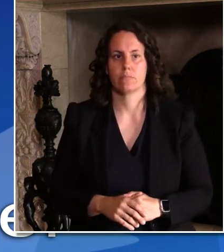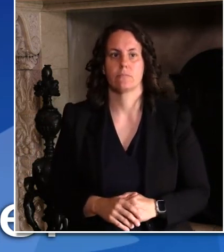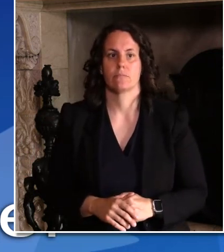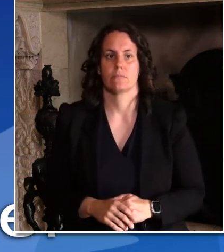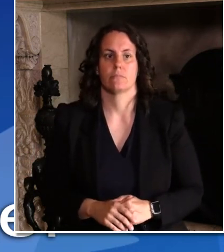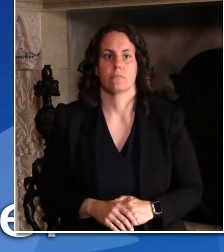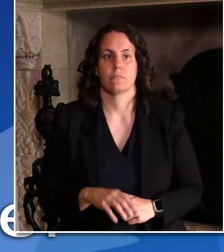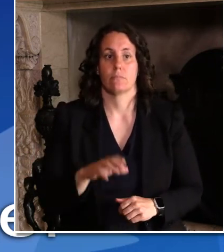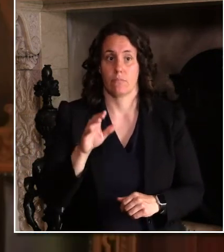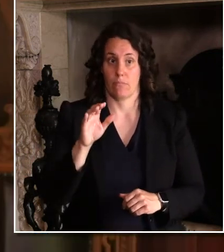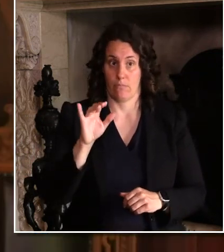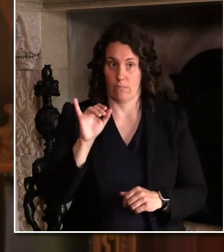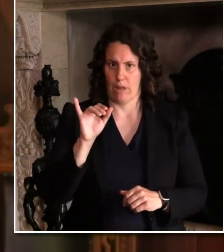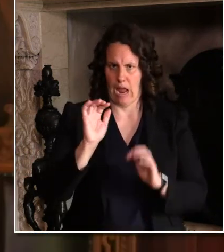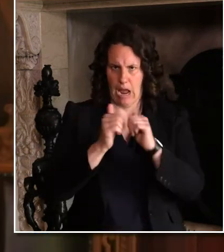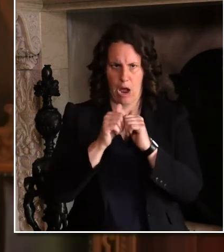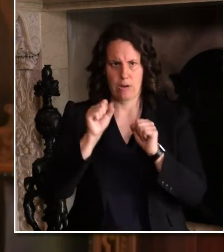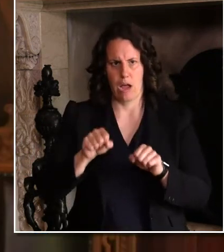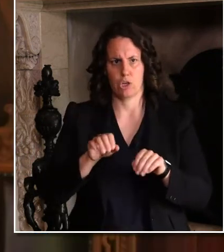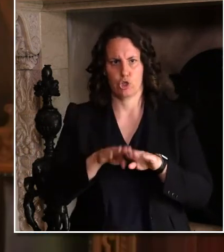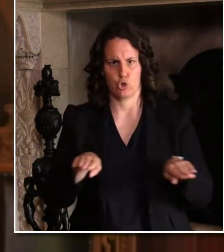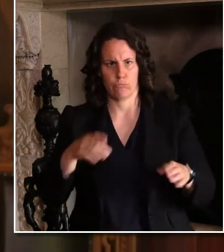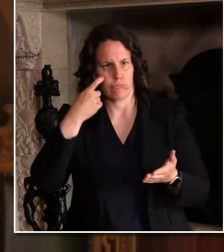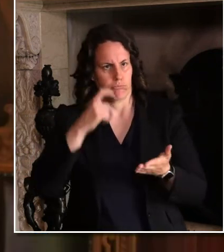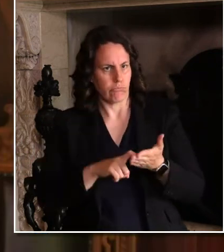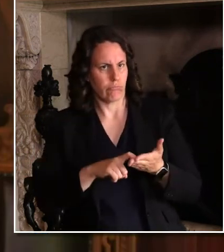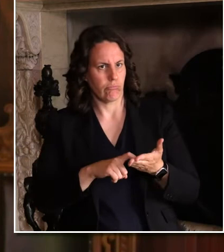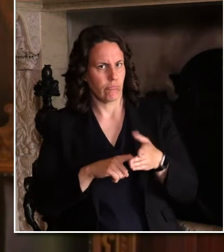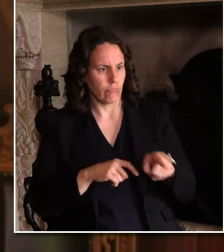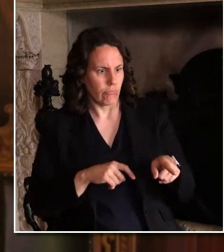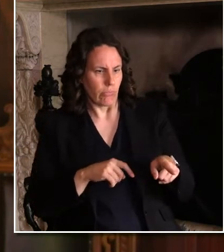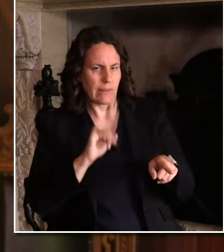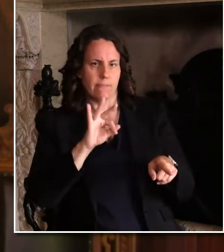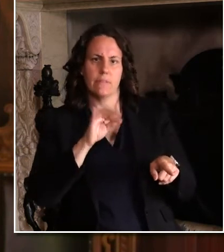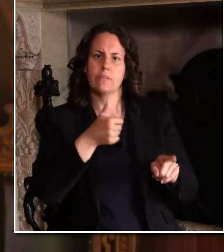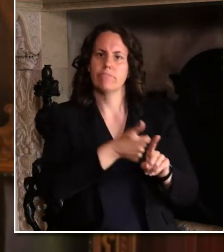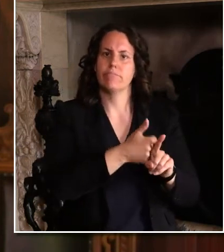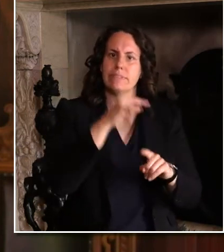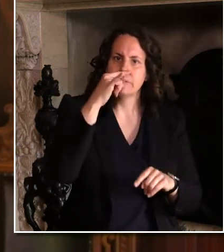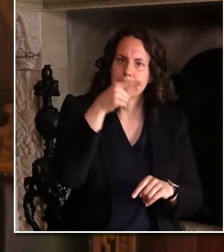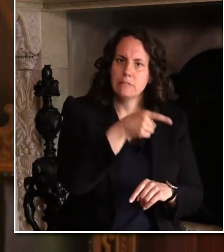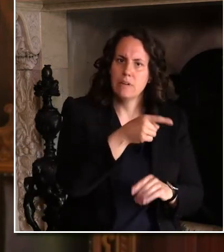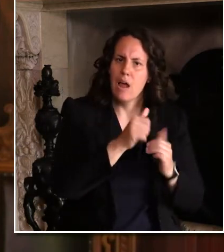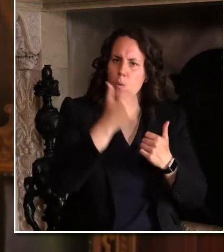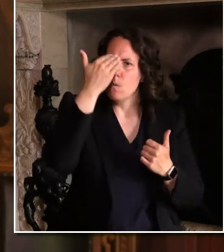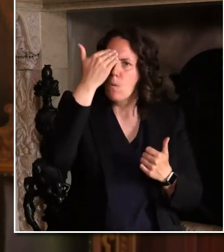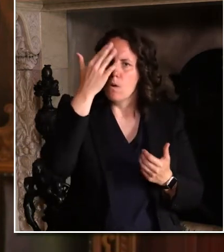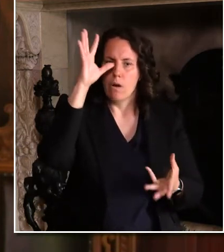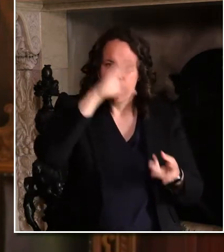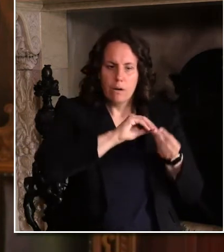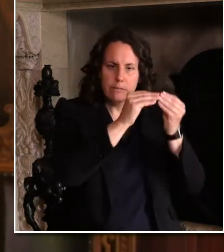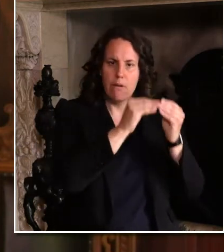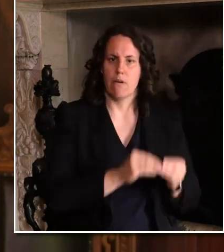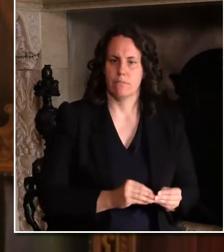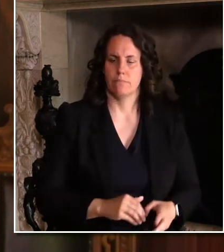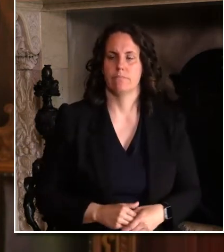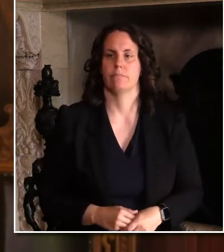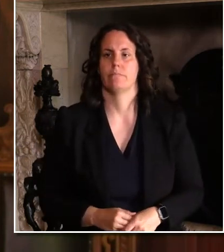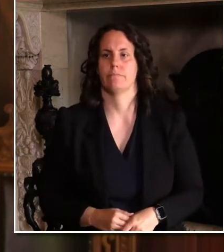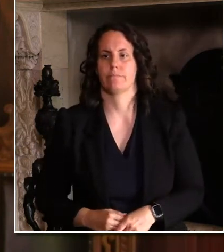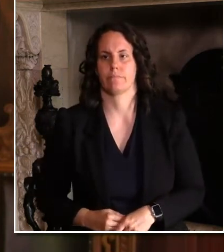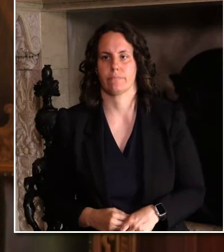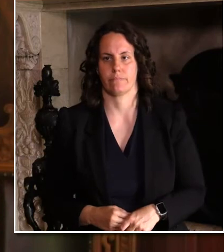nation? Yeah, thanks for that question. I'll have to verify to make sure. I have not heard anything today or yesterday. Our